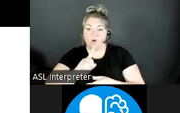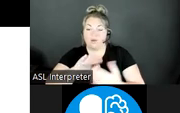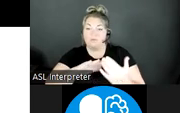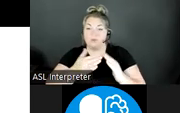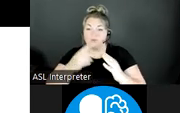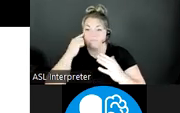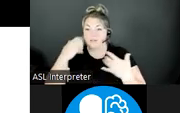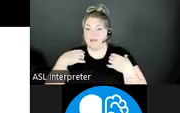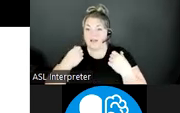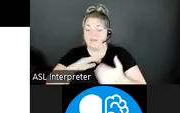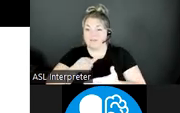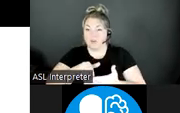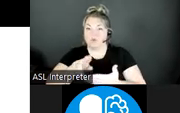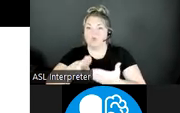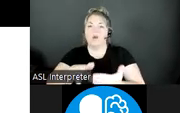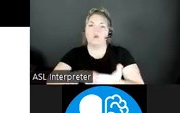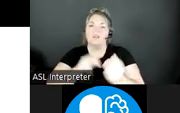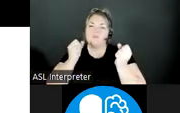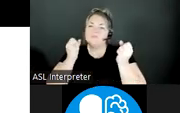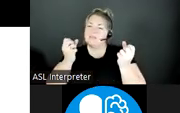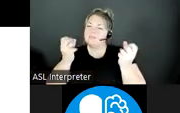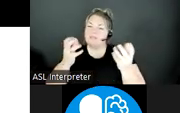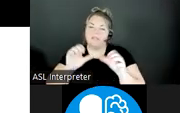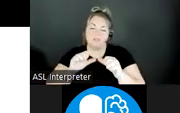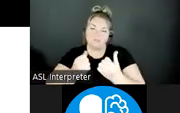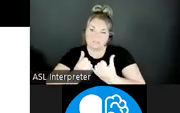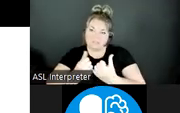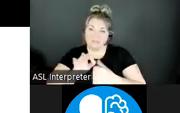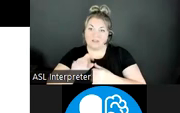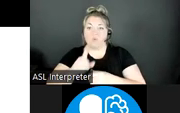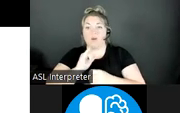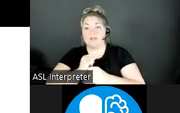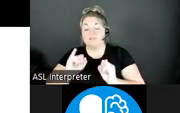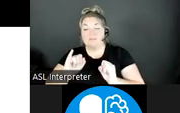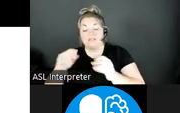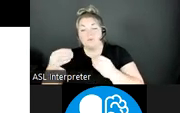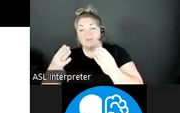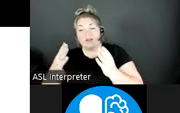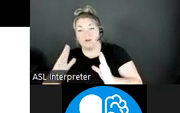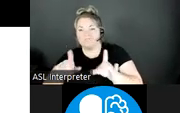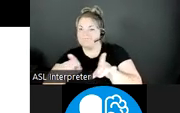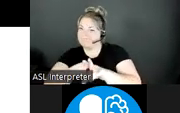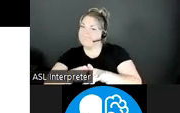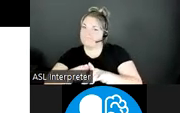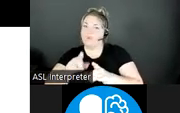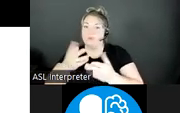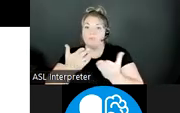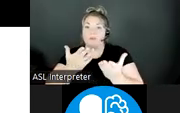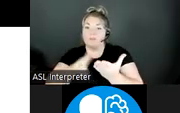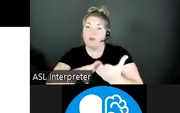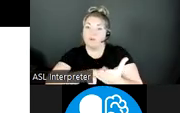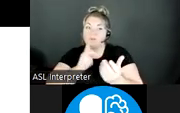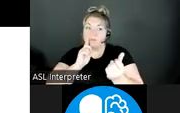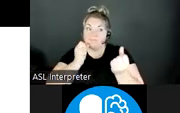mental health center, you contract with many, many agencies. If you're an independent provider, same thing, you might contract with many